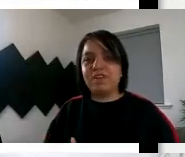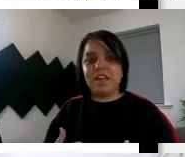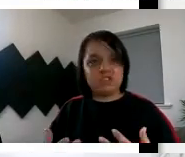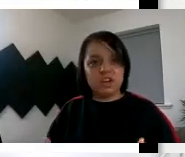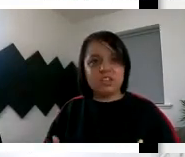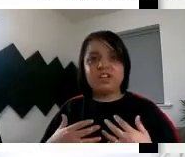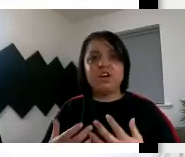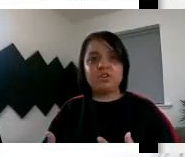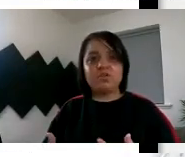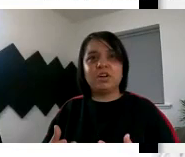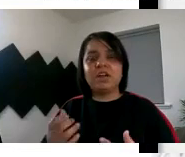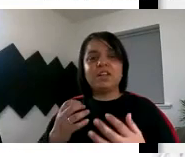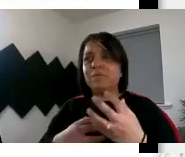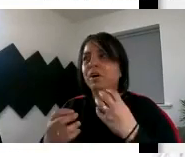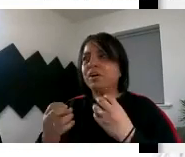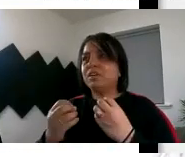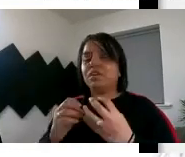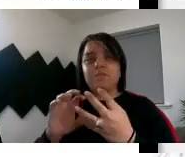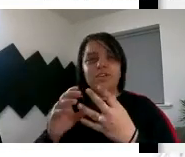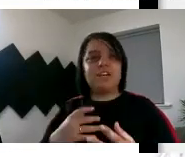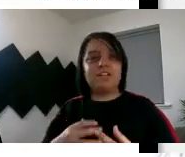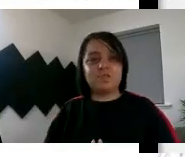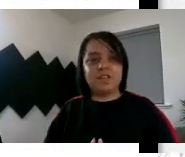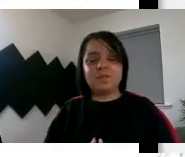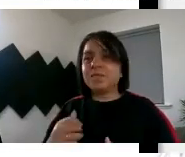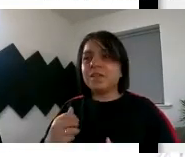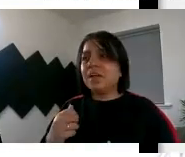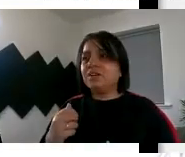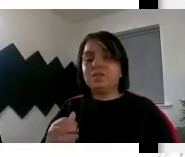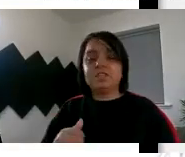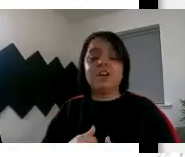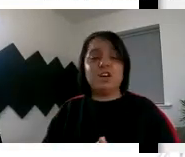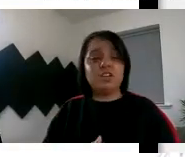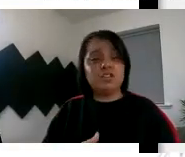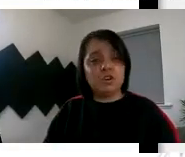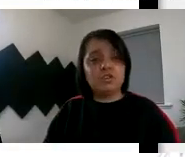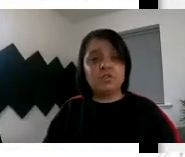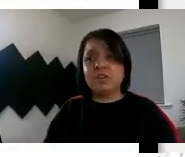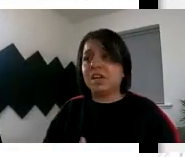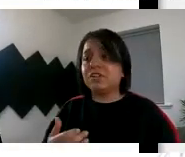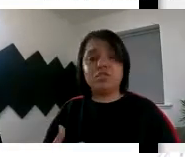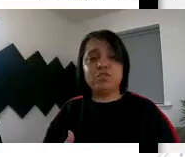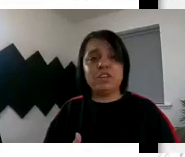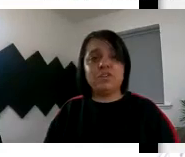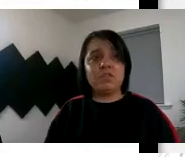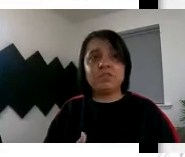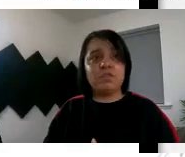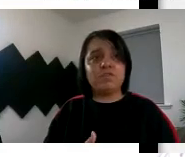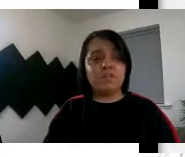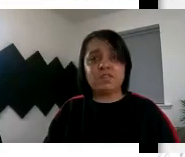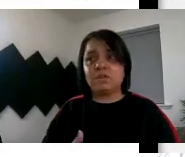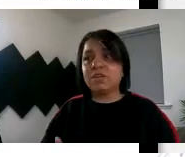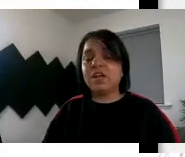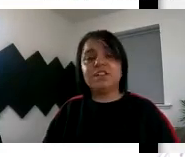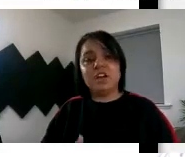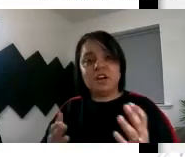feeling anxiety and they can't talk, they might communicate something. You'll see a lot in young children, like 2, 3-year-olds, 4, 5